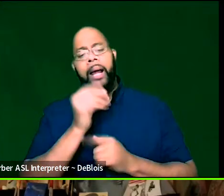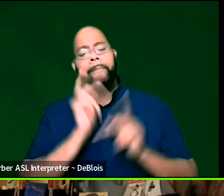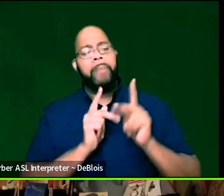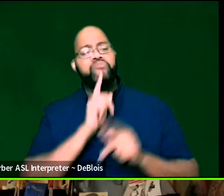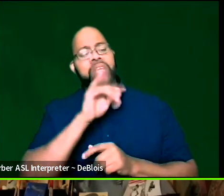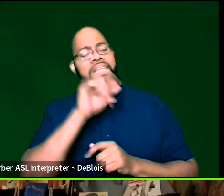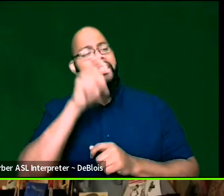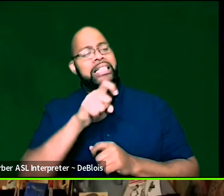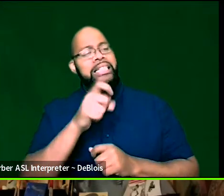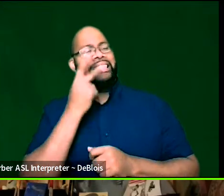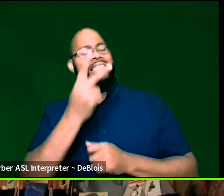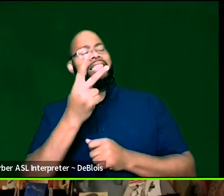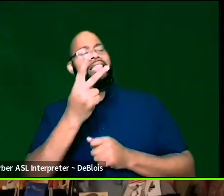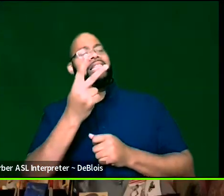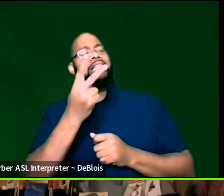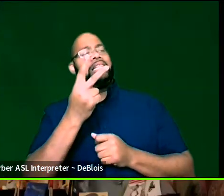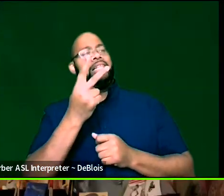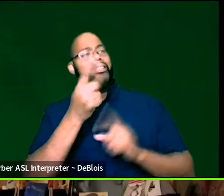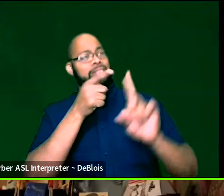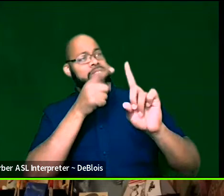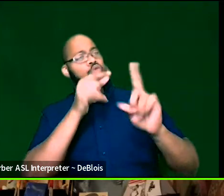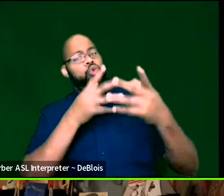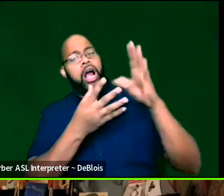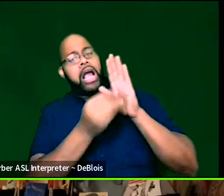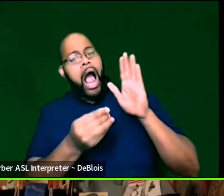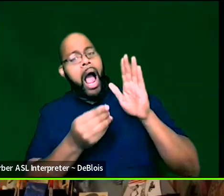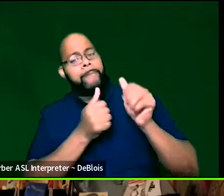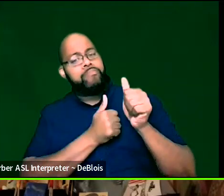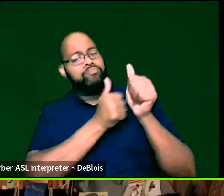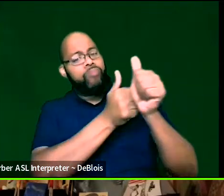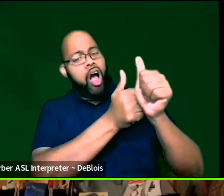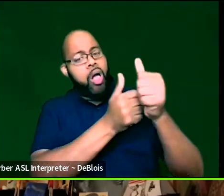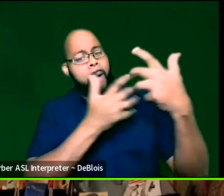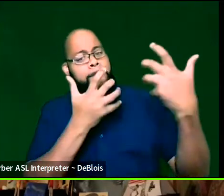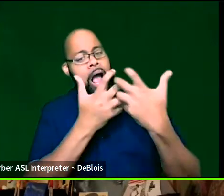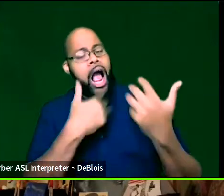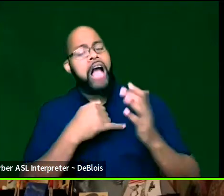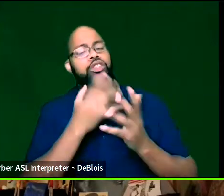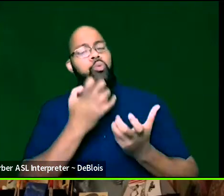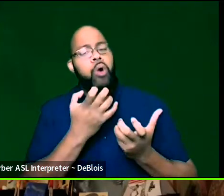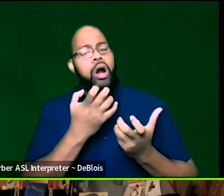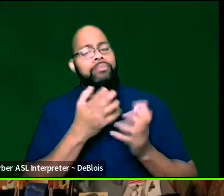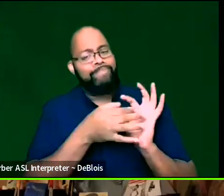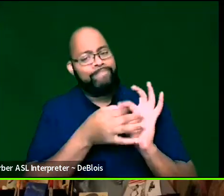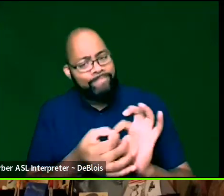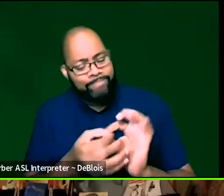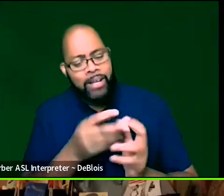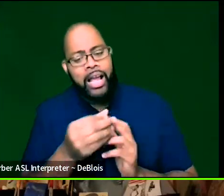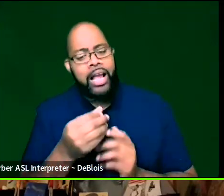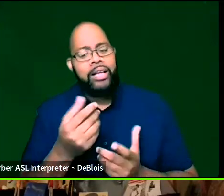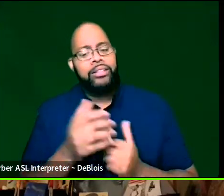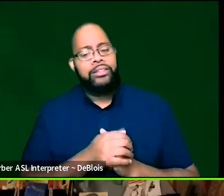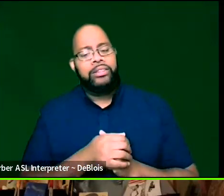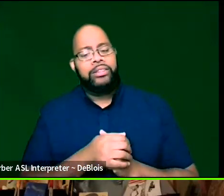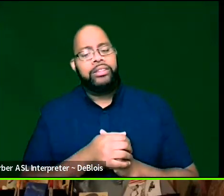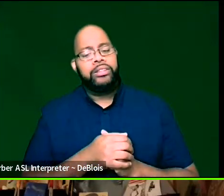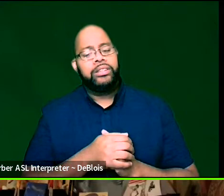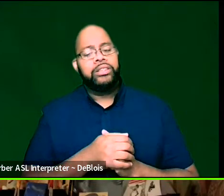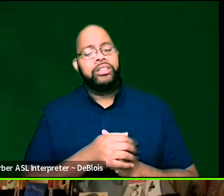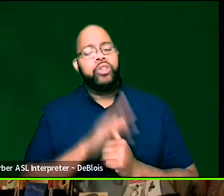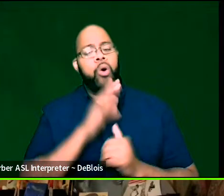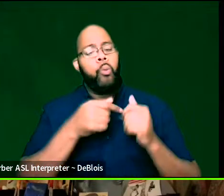really need to see one to be one. So I really just wanted to just tag team and web with